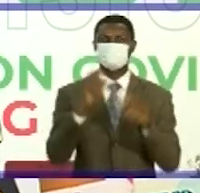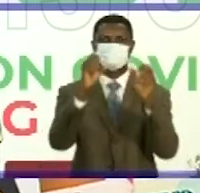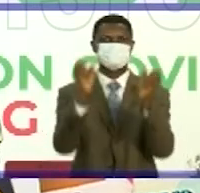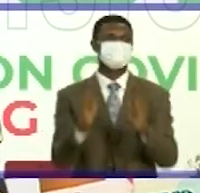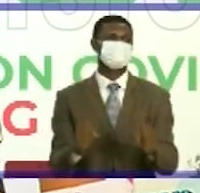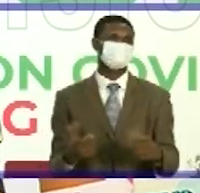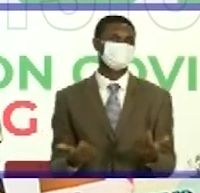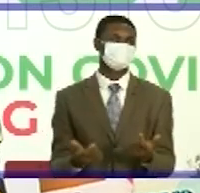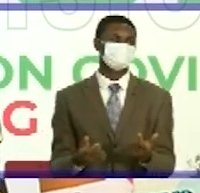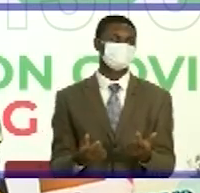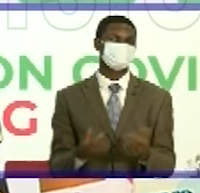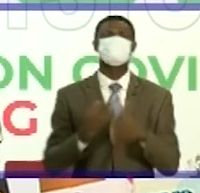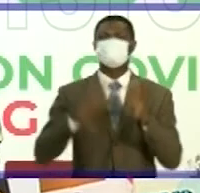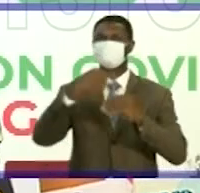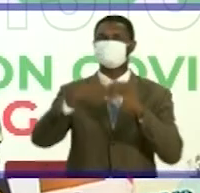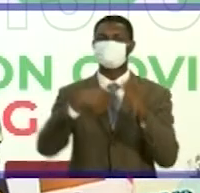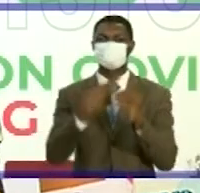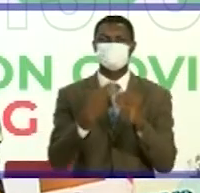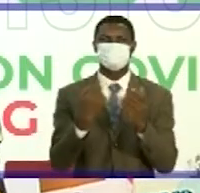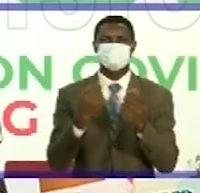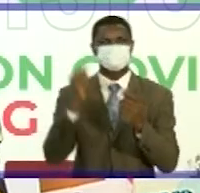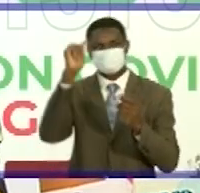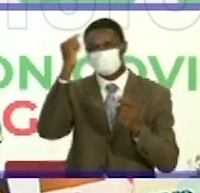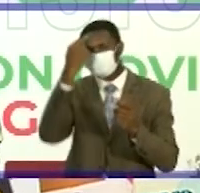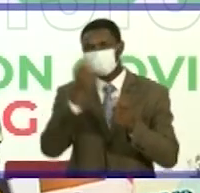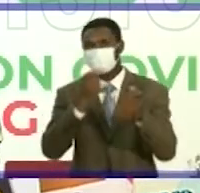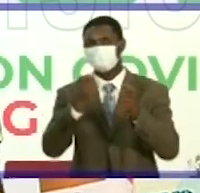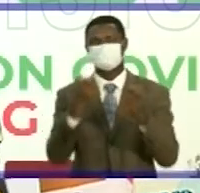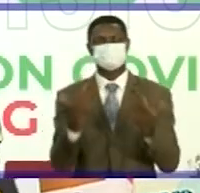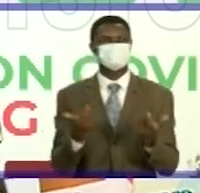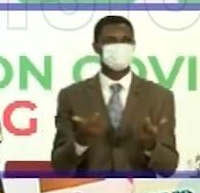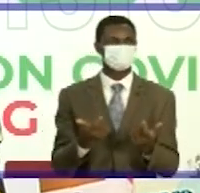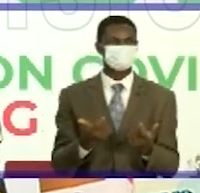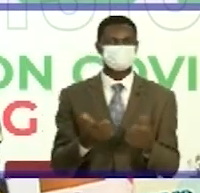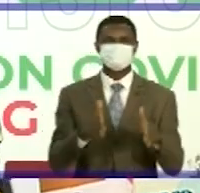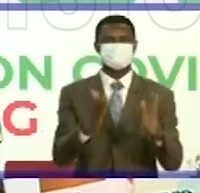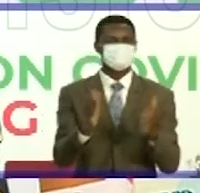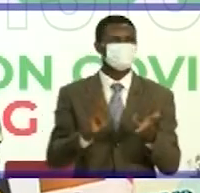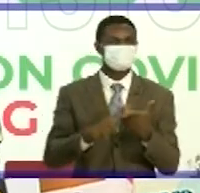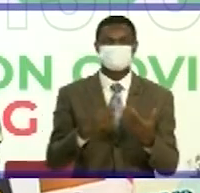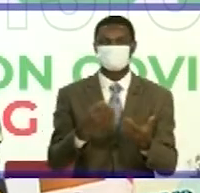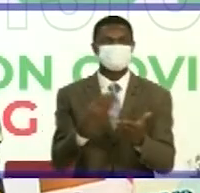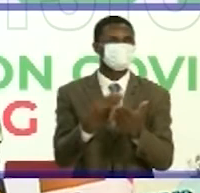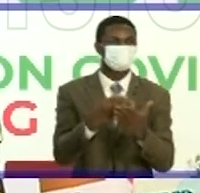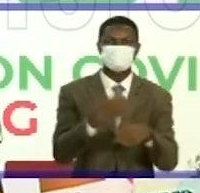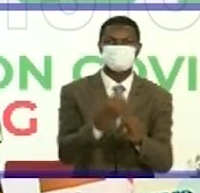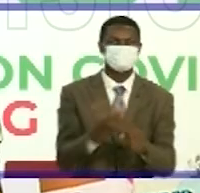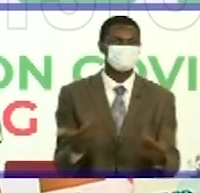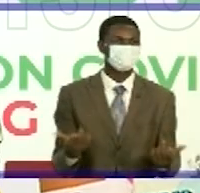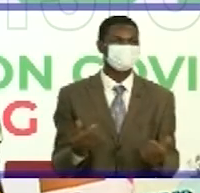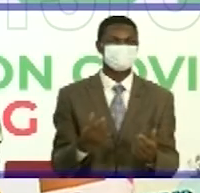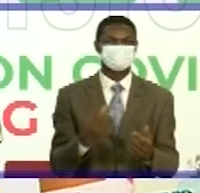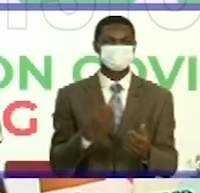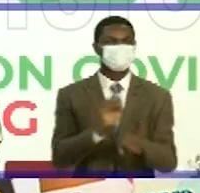of governance, access to legitimate earnings have been disrupted. So many people, if we